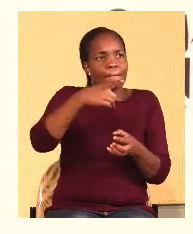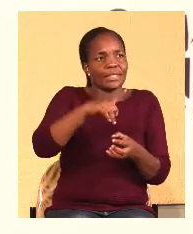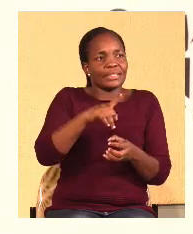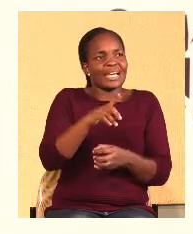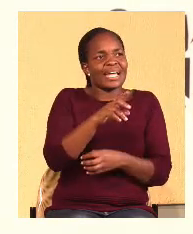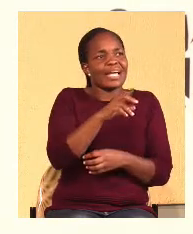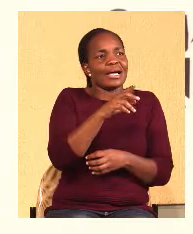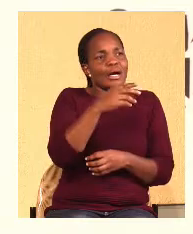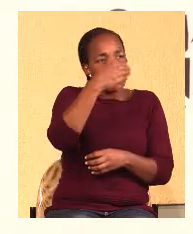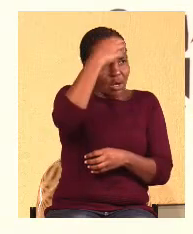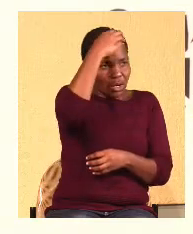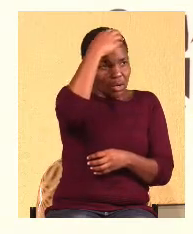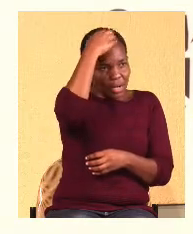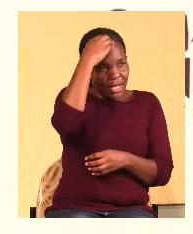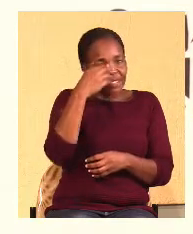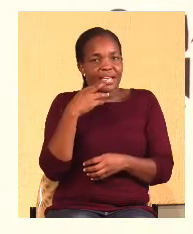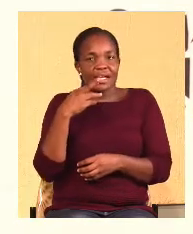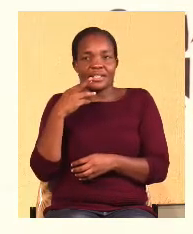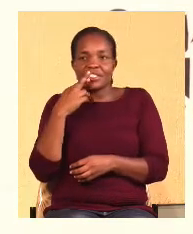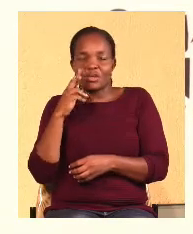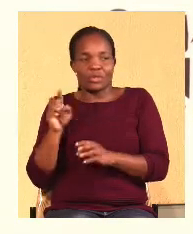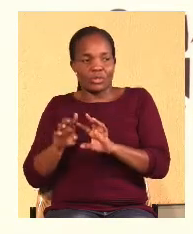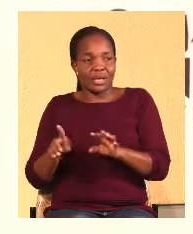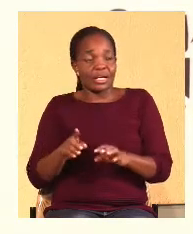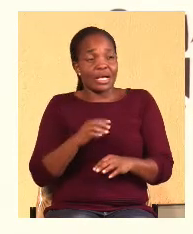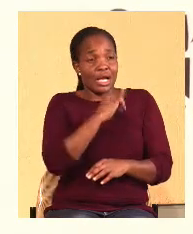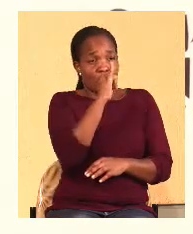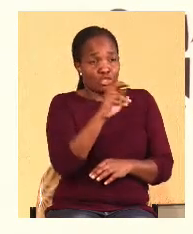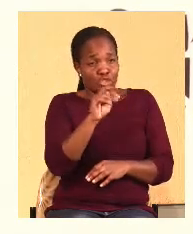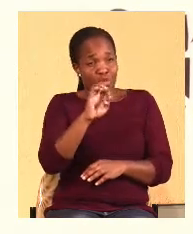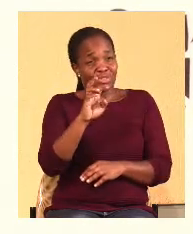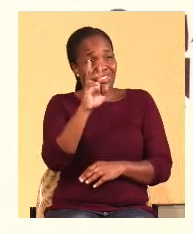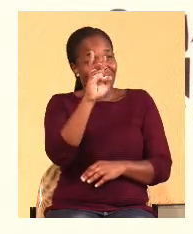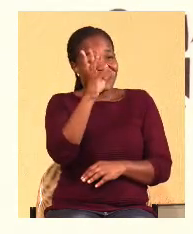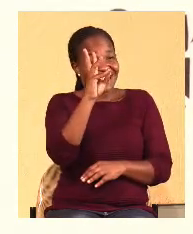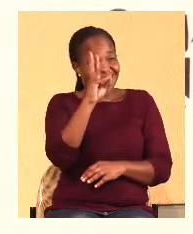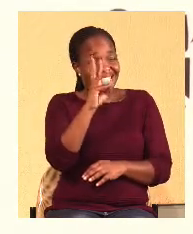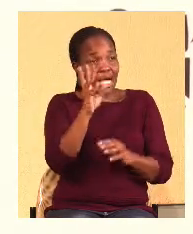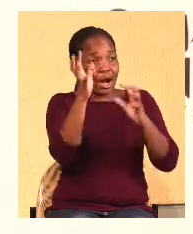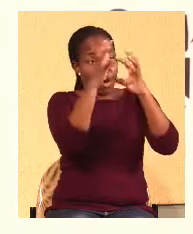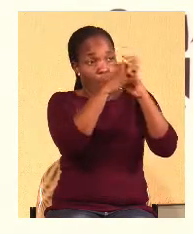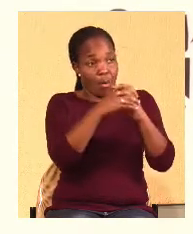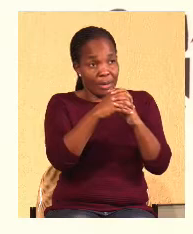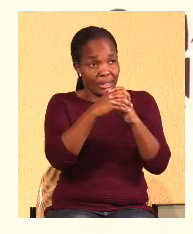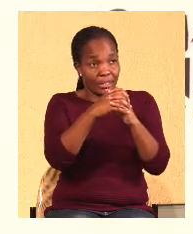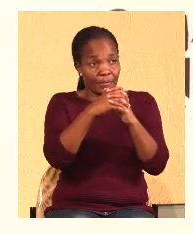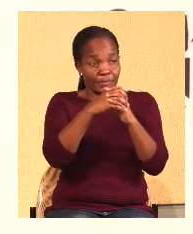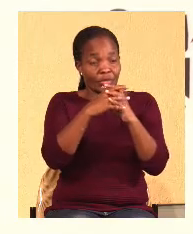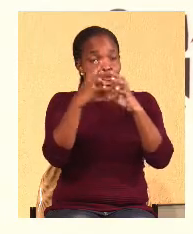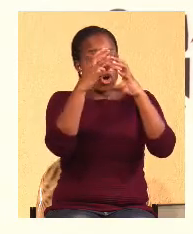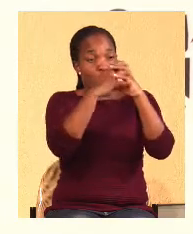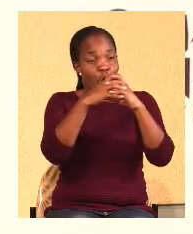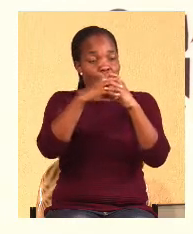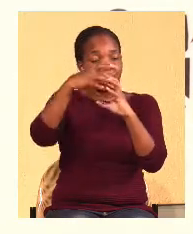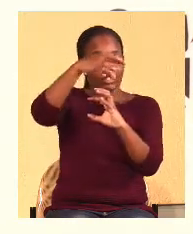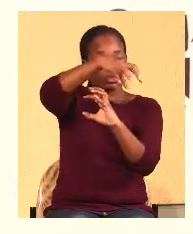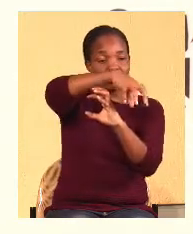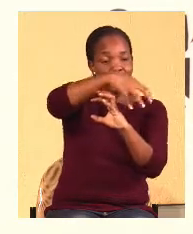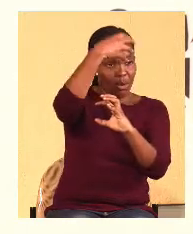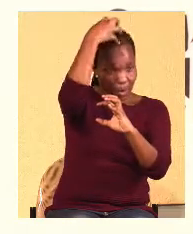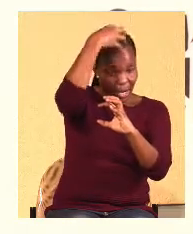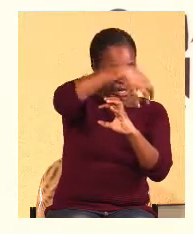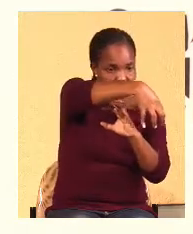Okahanja. Okay. Then we have Zone 6, that's the Commerce region, that then includes Okahanja and Rehoboth for obvious reasons, because